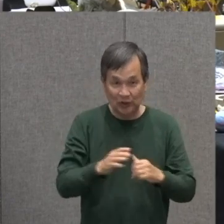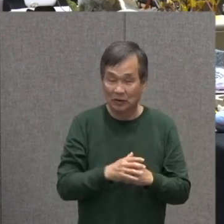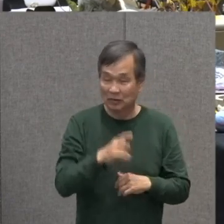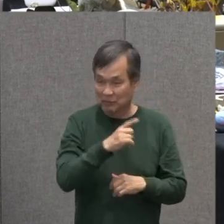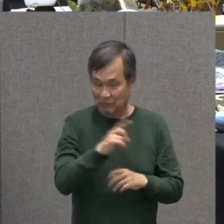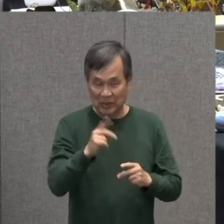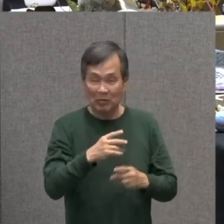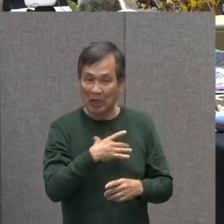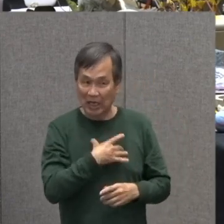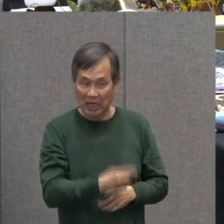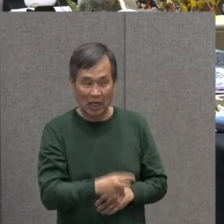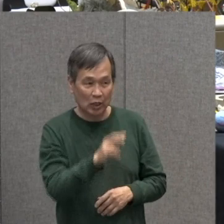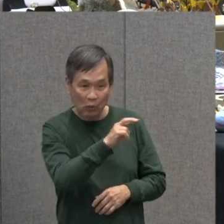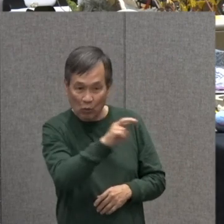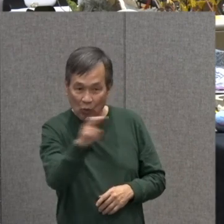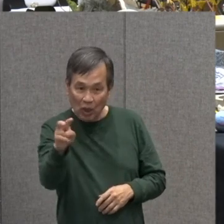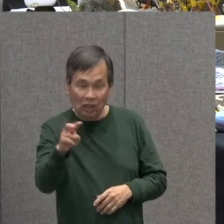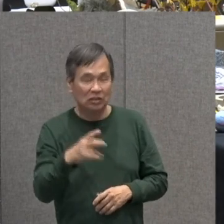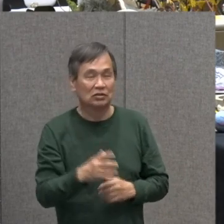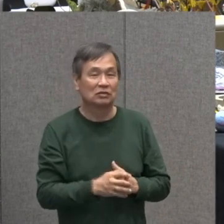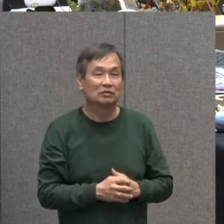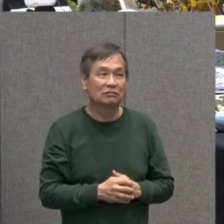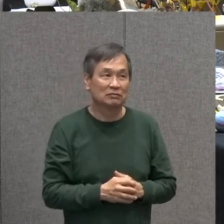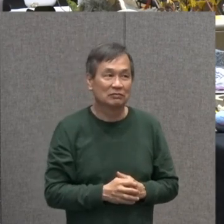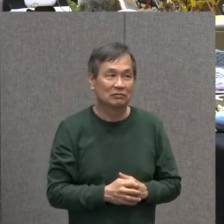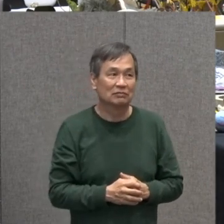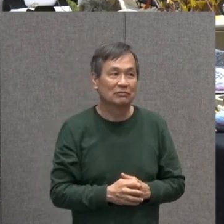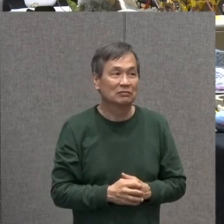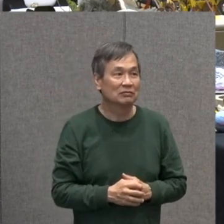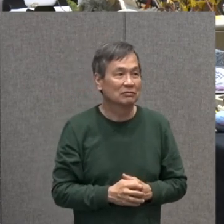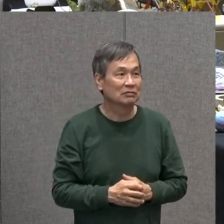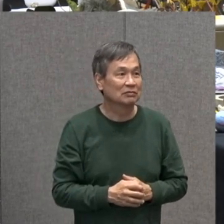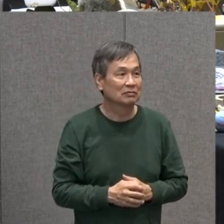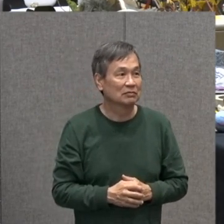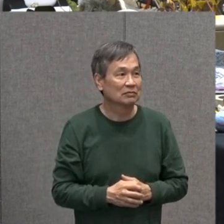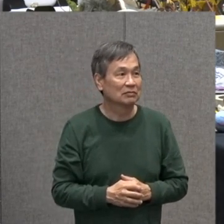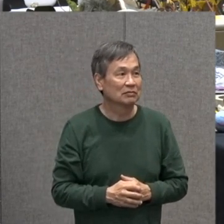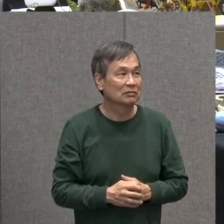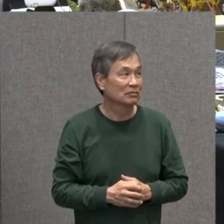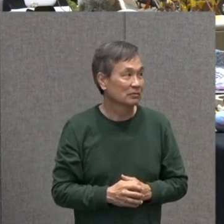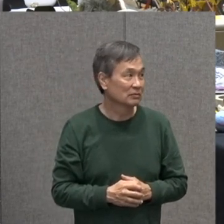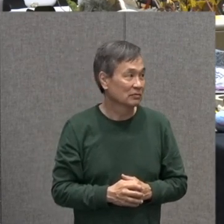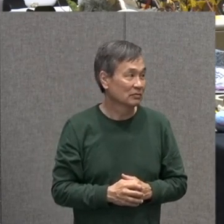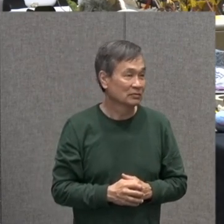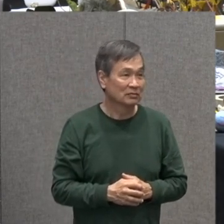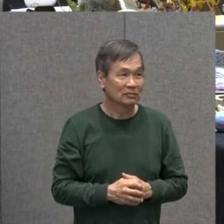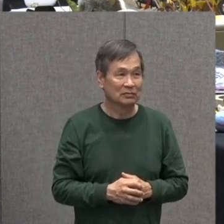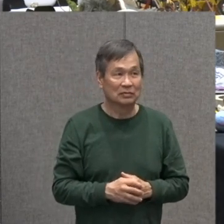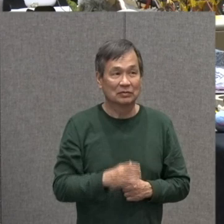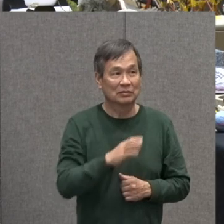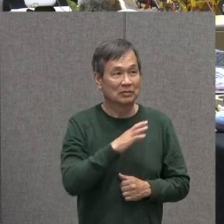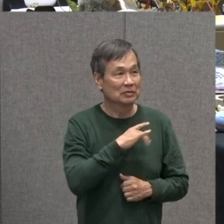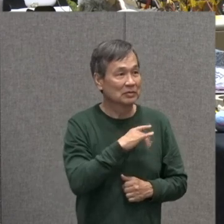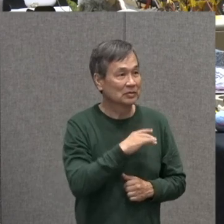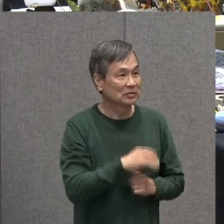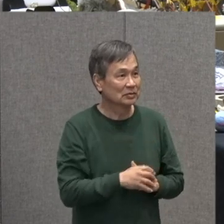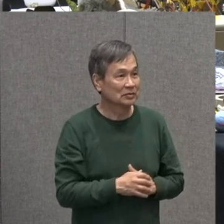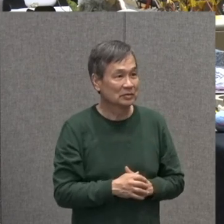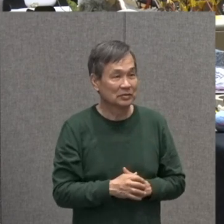art and are in a museum. That's magnificent. I know. I want to do something with the front of my